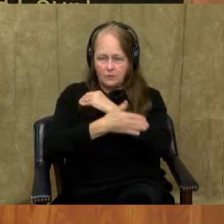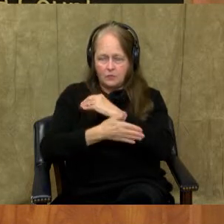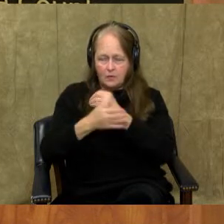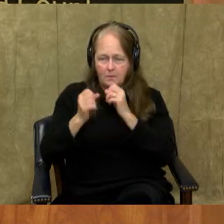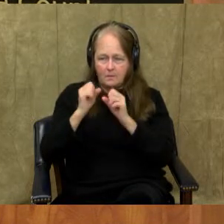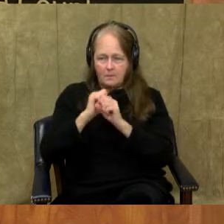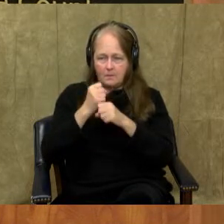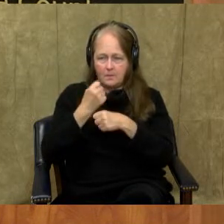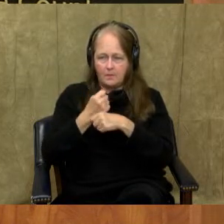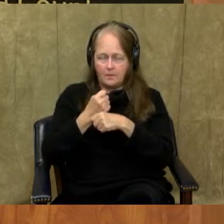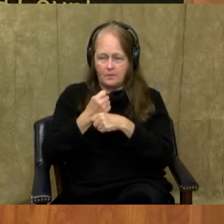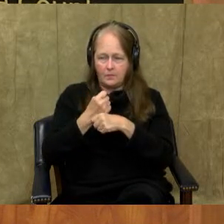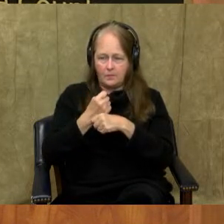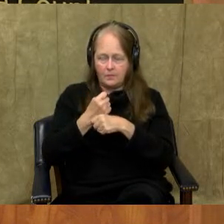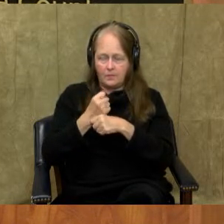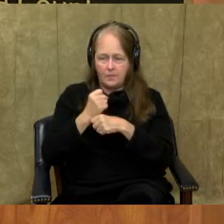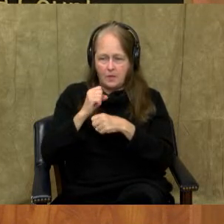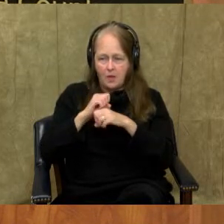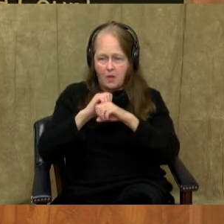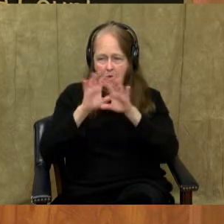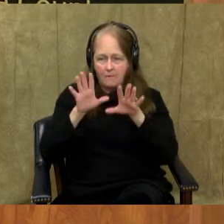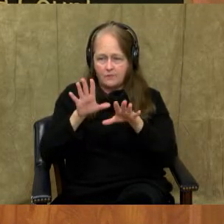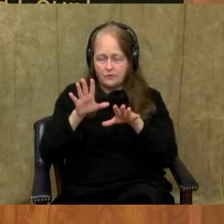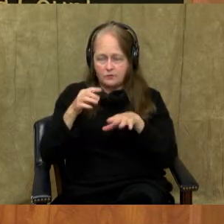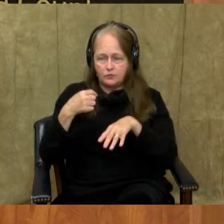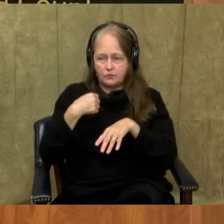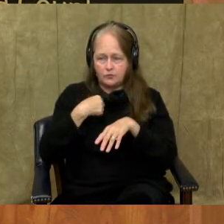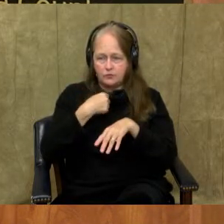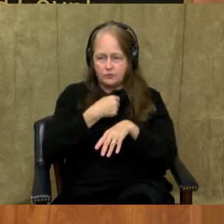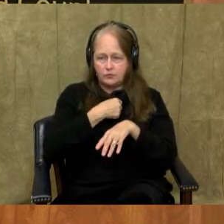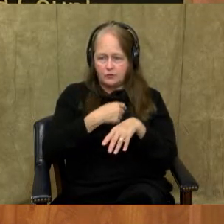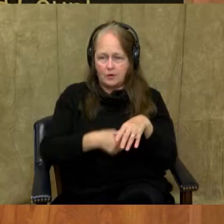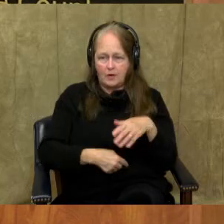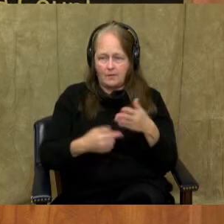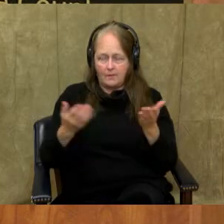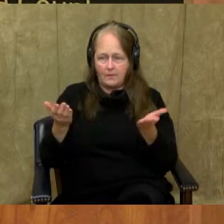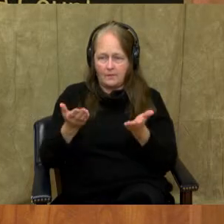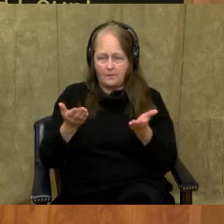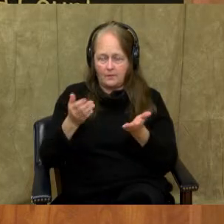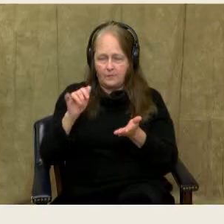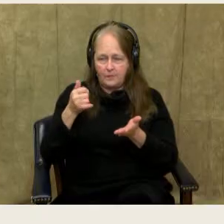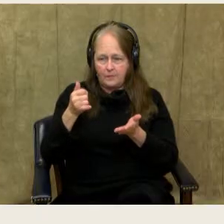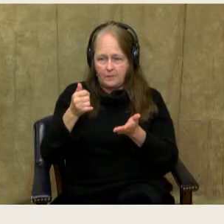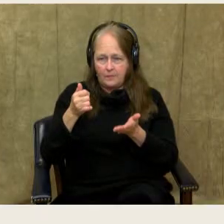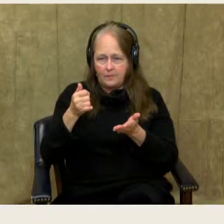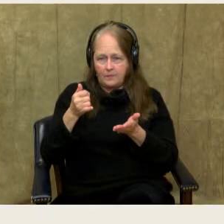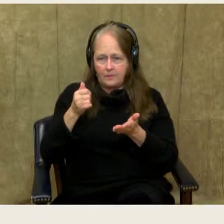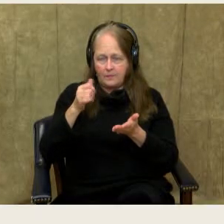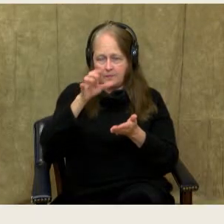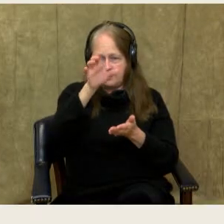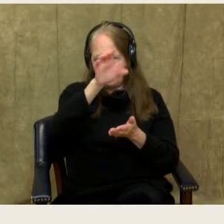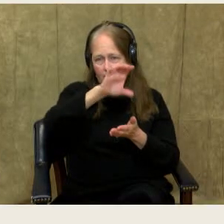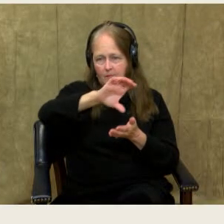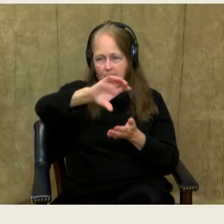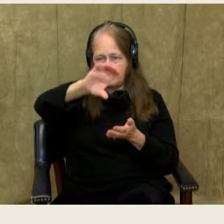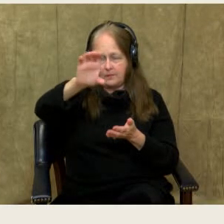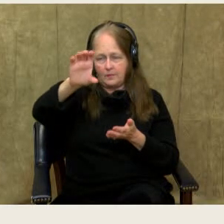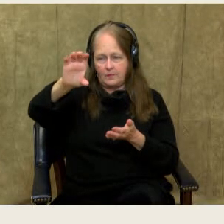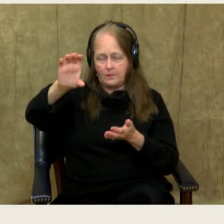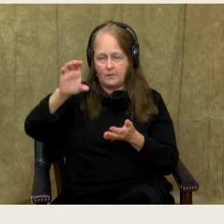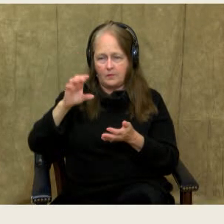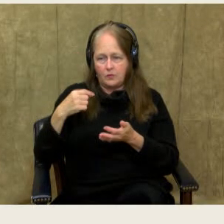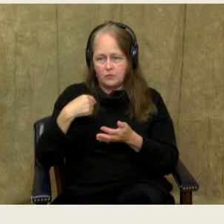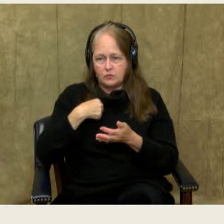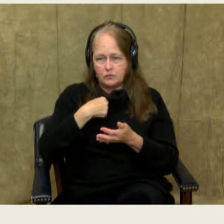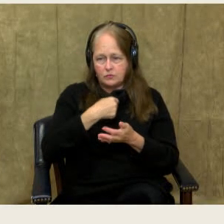East Asia. So obviously China here in the yellow is the largest country in this region. China